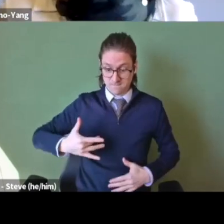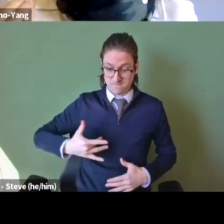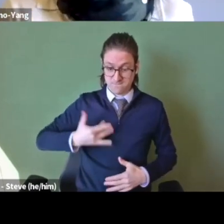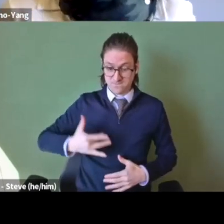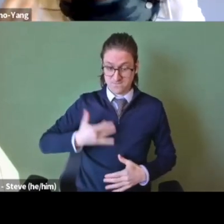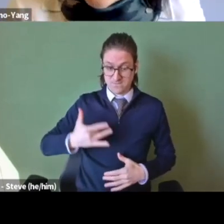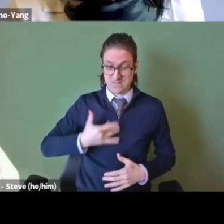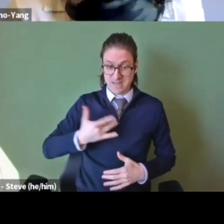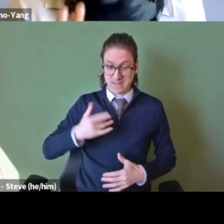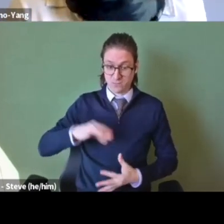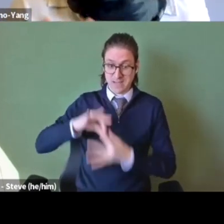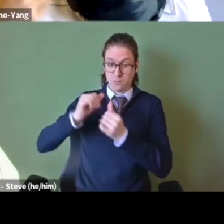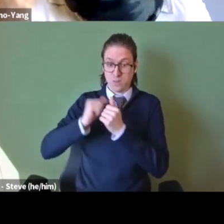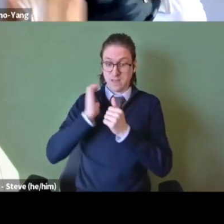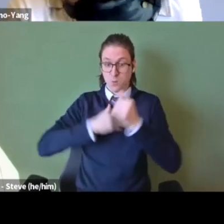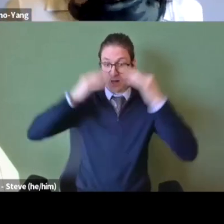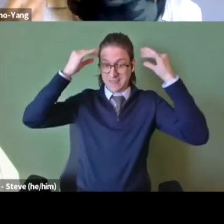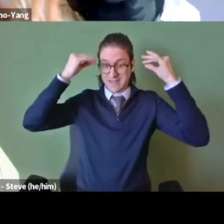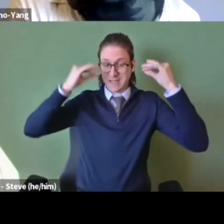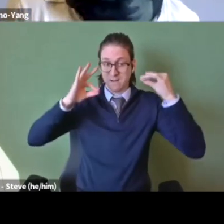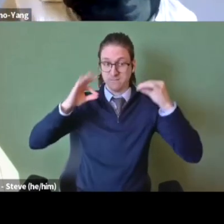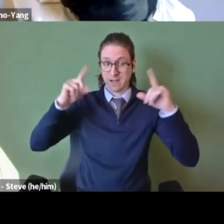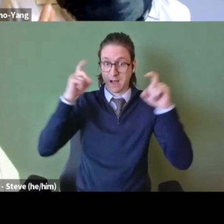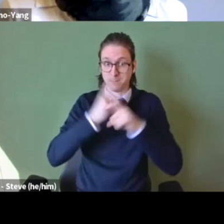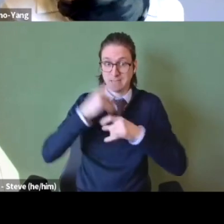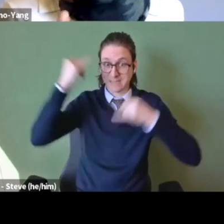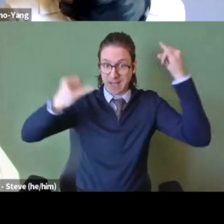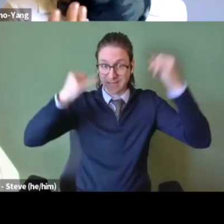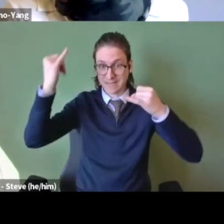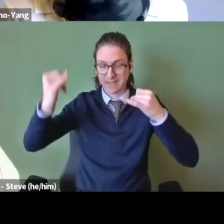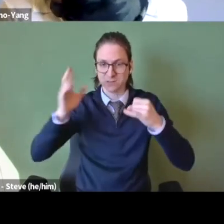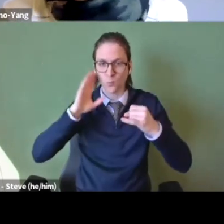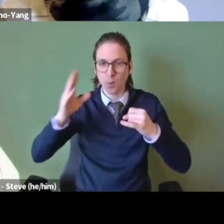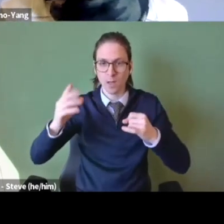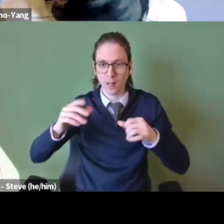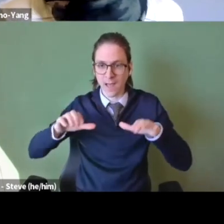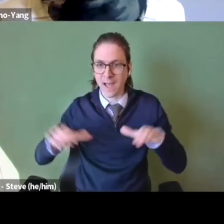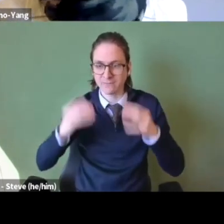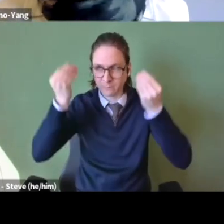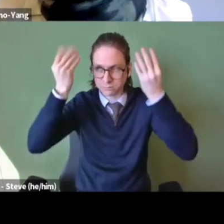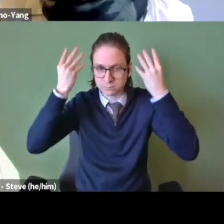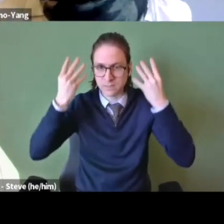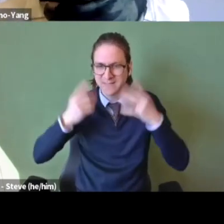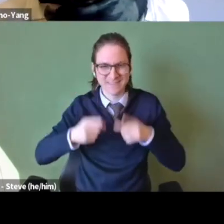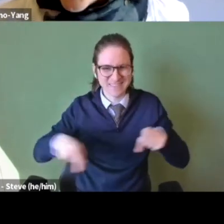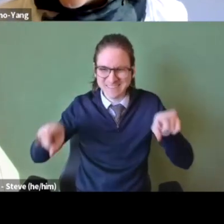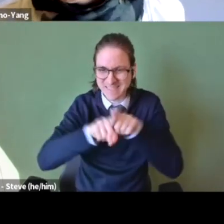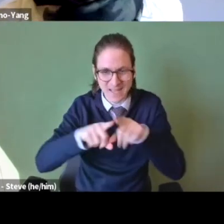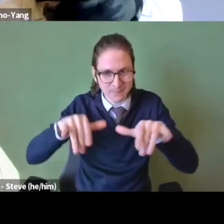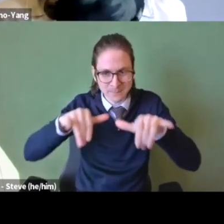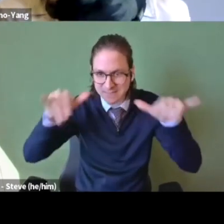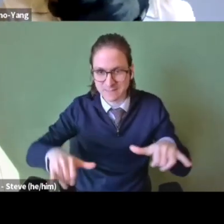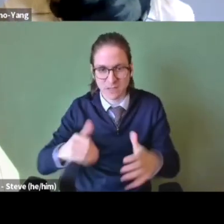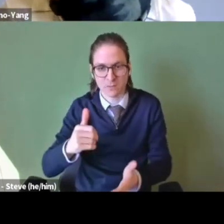ideas is activating and sort of playing itself out on the same brain systems that are also feeling what you digested for